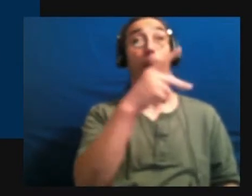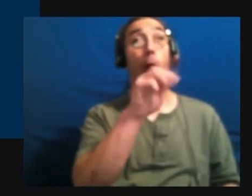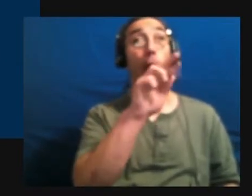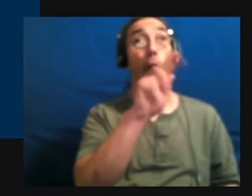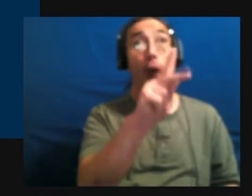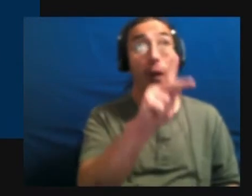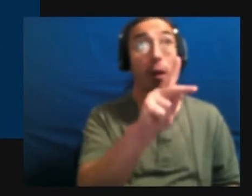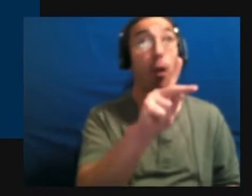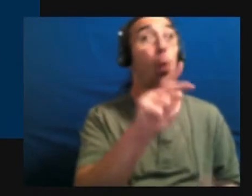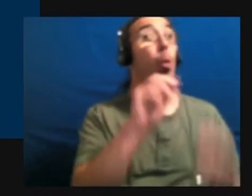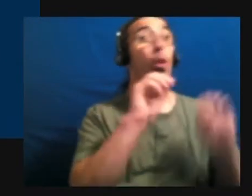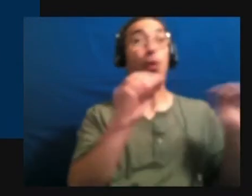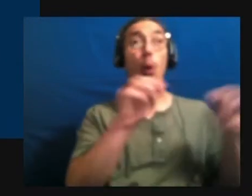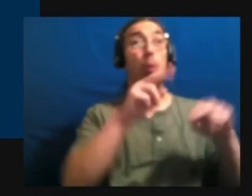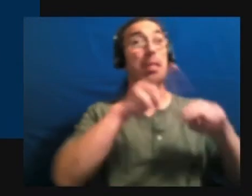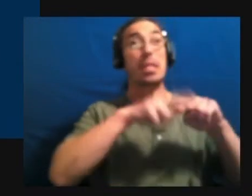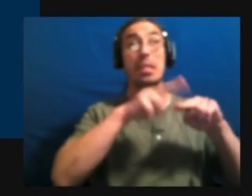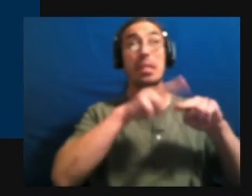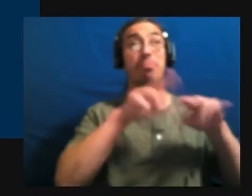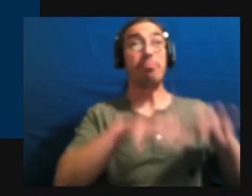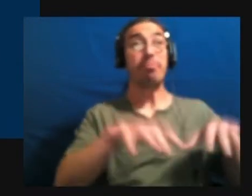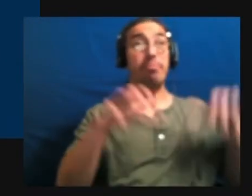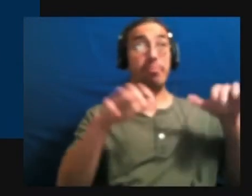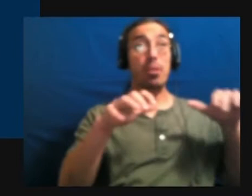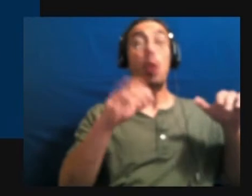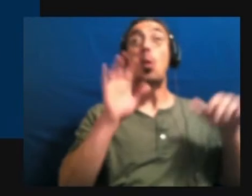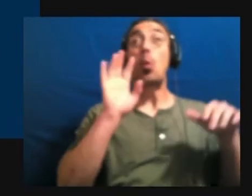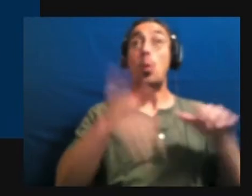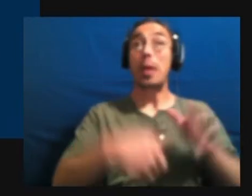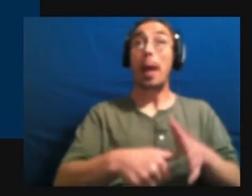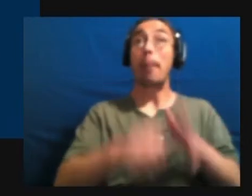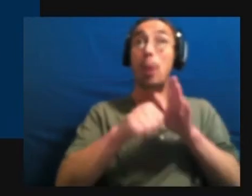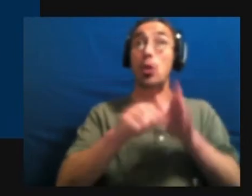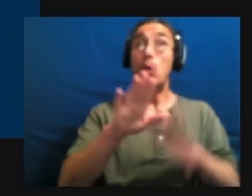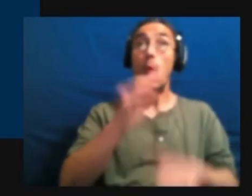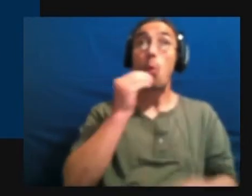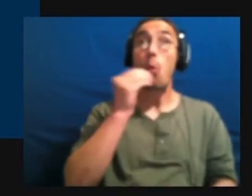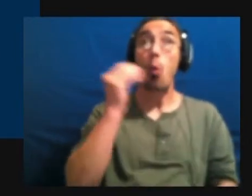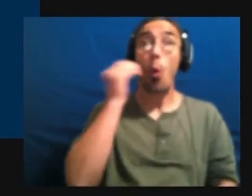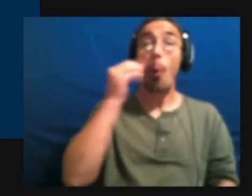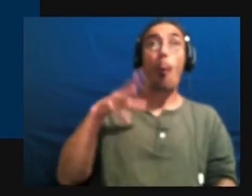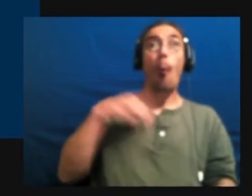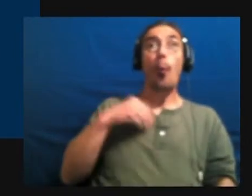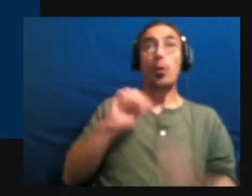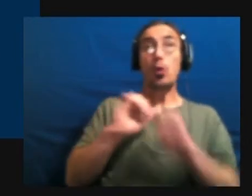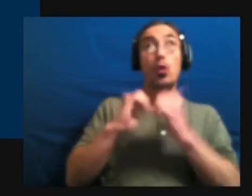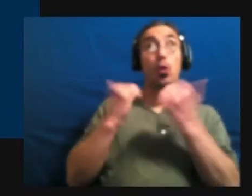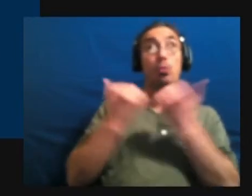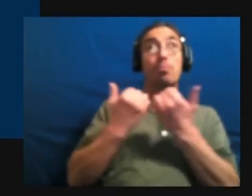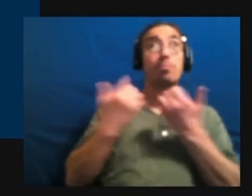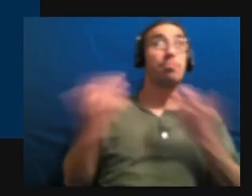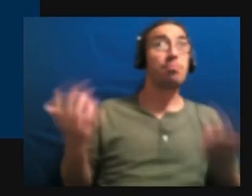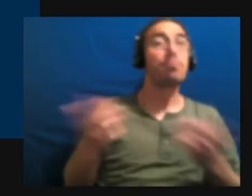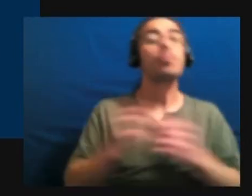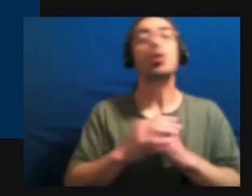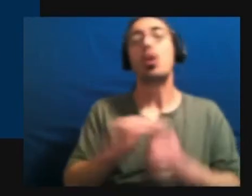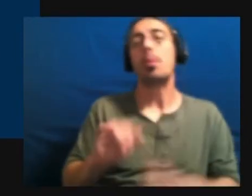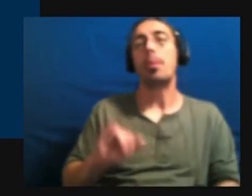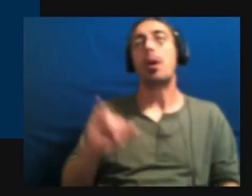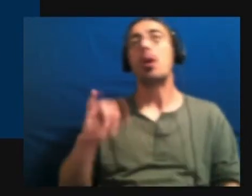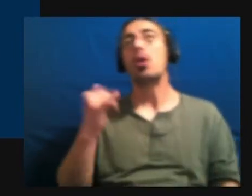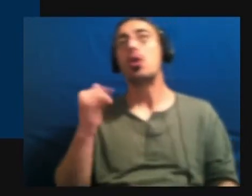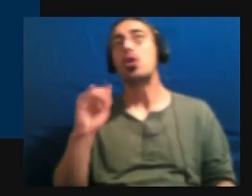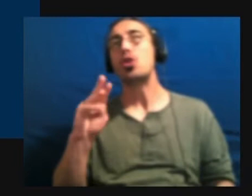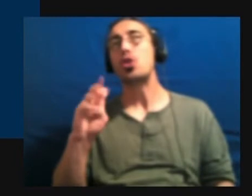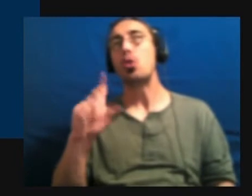Would this impress your homeowners association? So I'm going to turn it over to Jules right now to talk about this a little